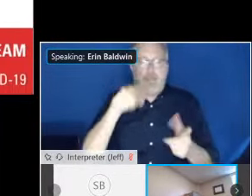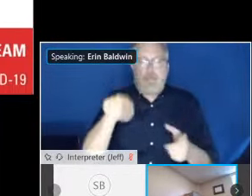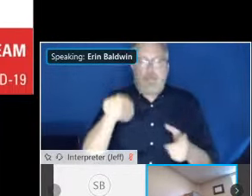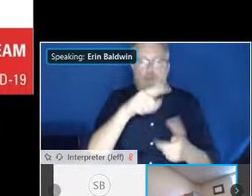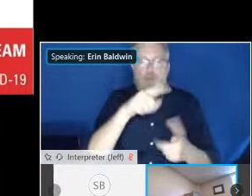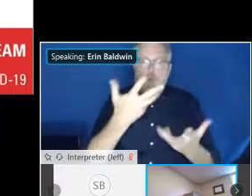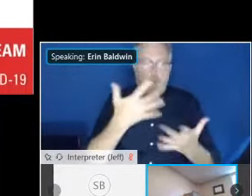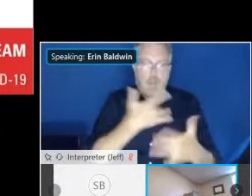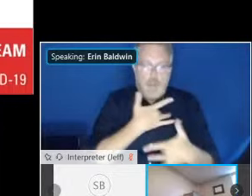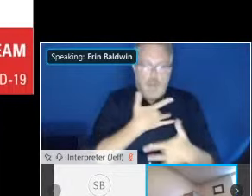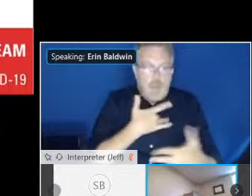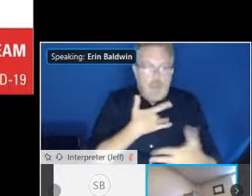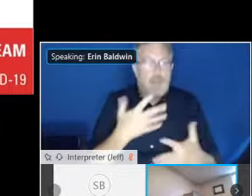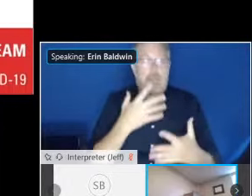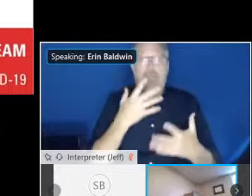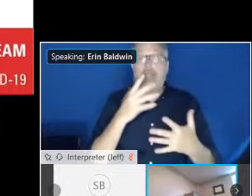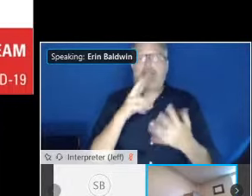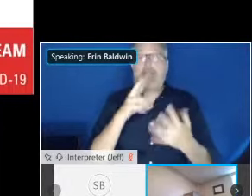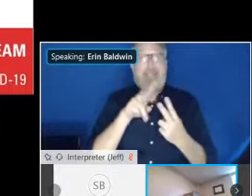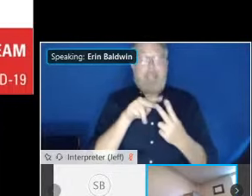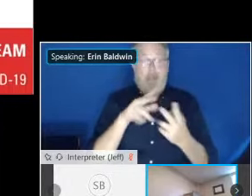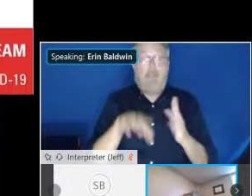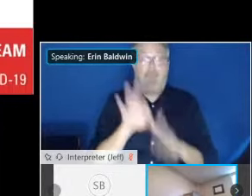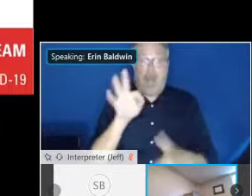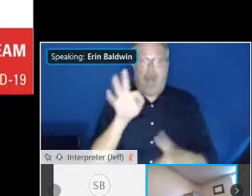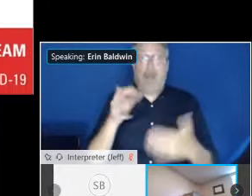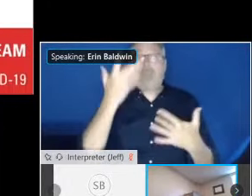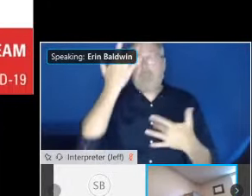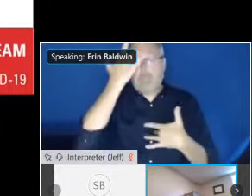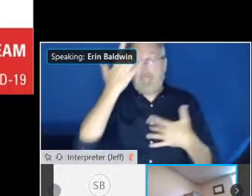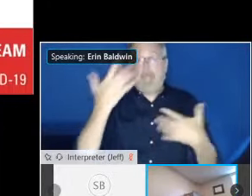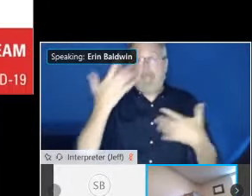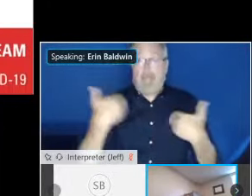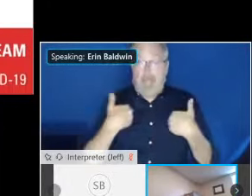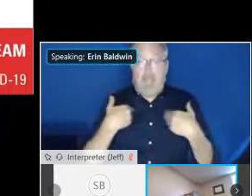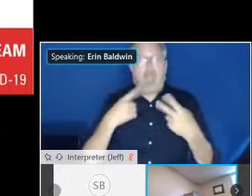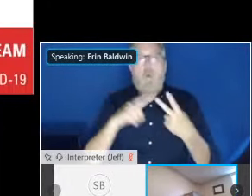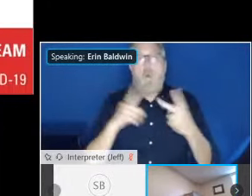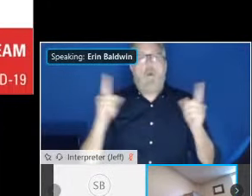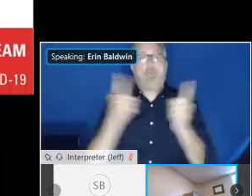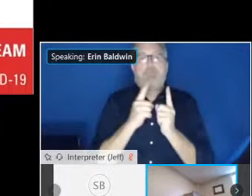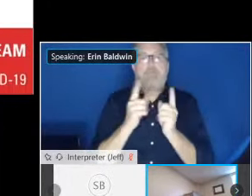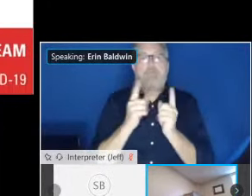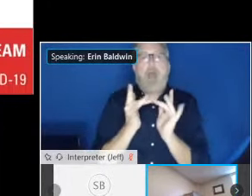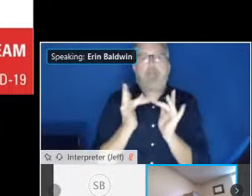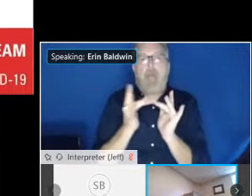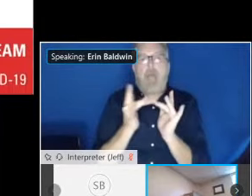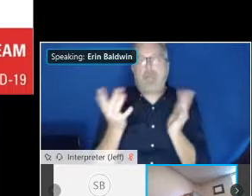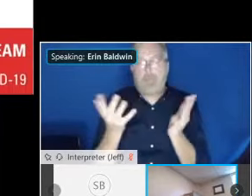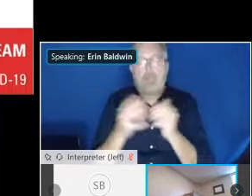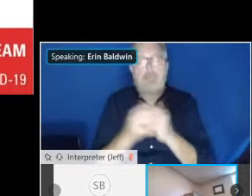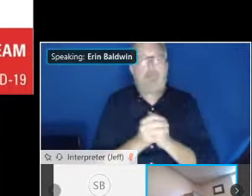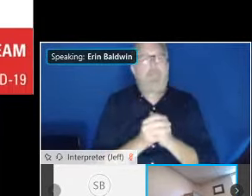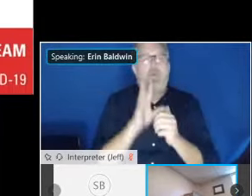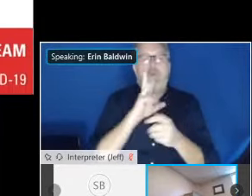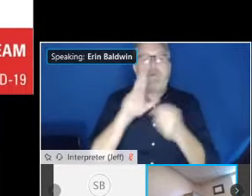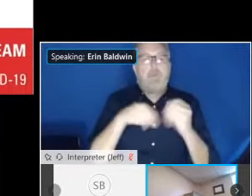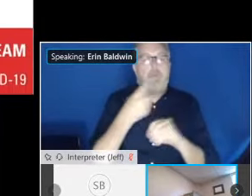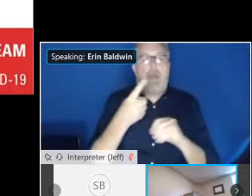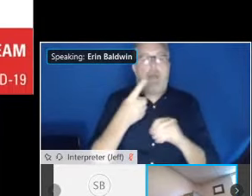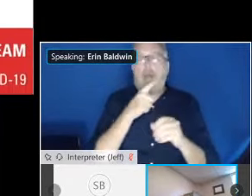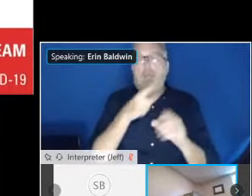State community who test positive or are identified as a contact of a positive case. We've spoken from the beginning about the importance of